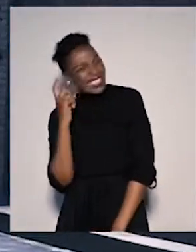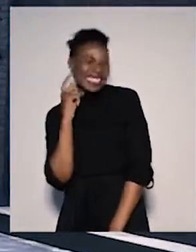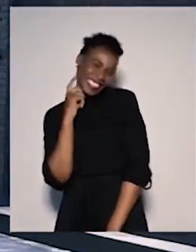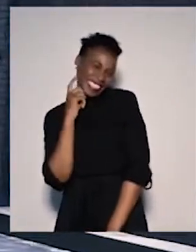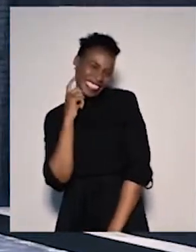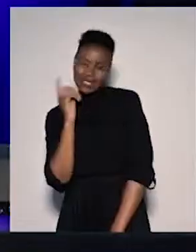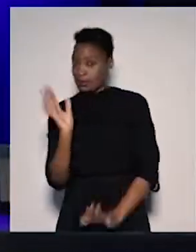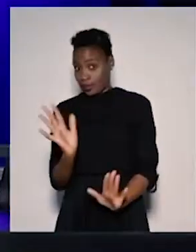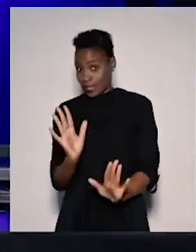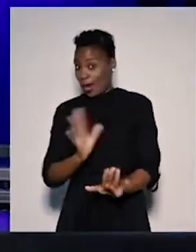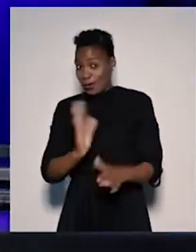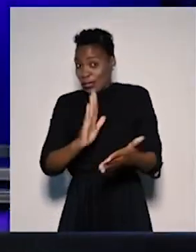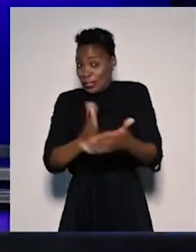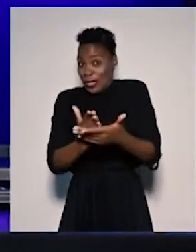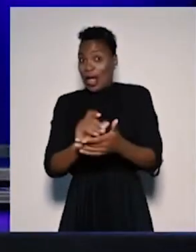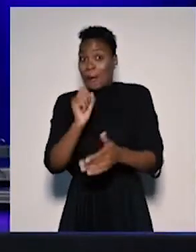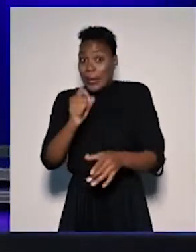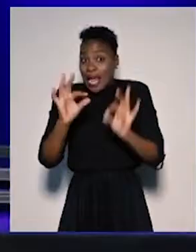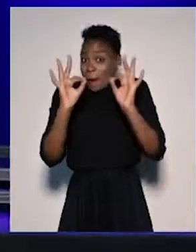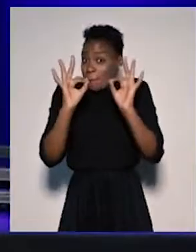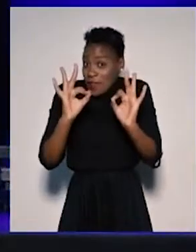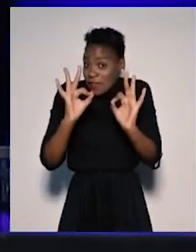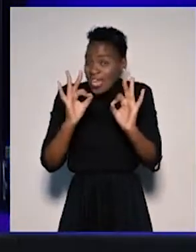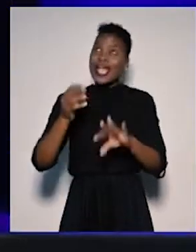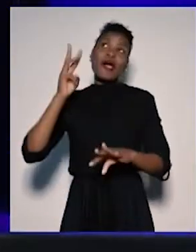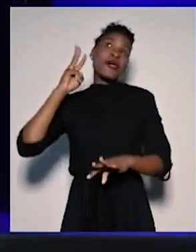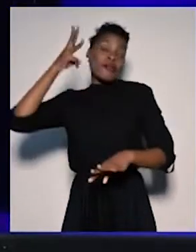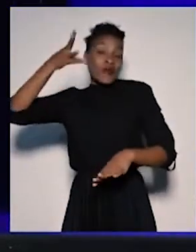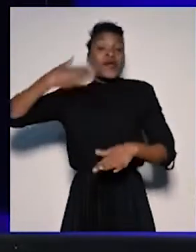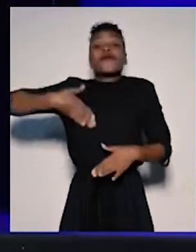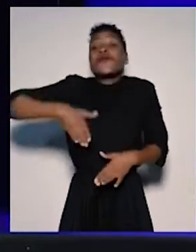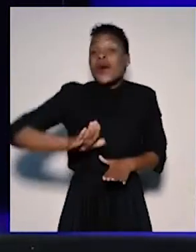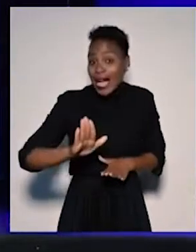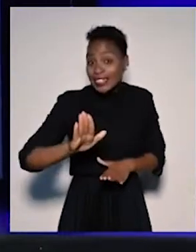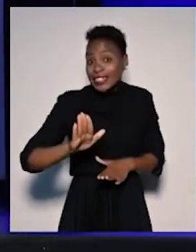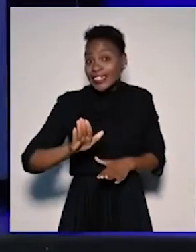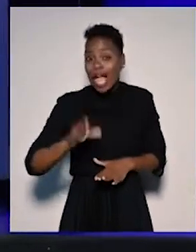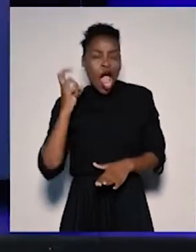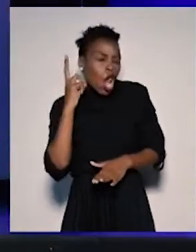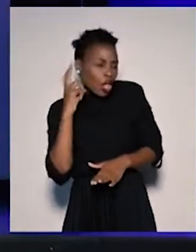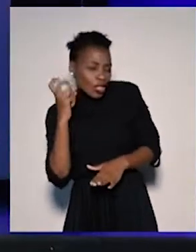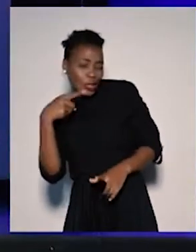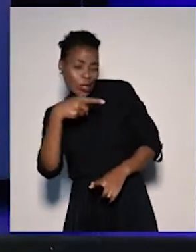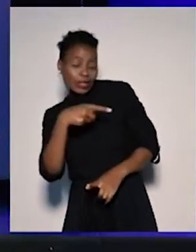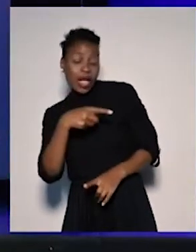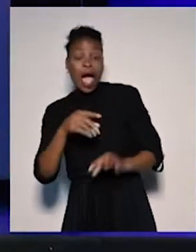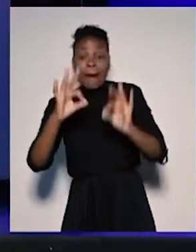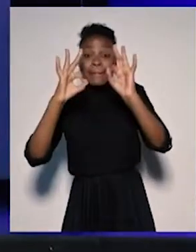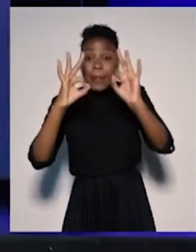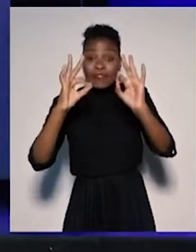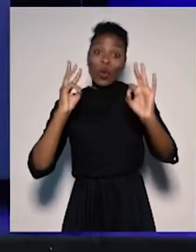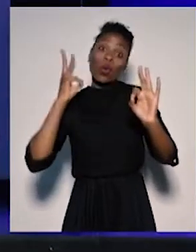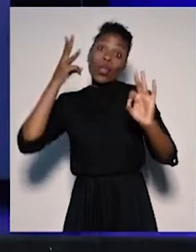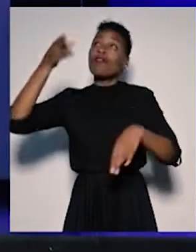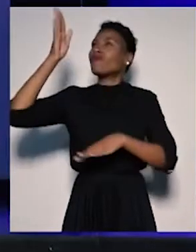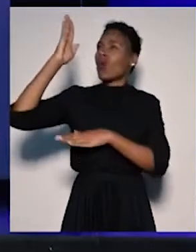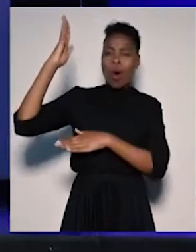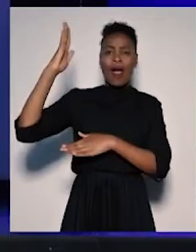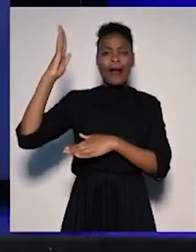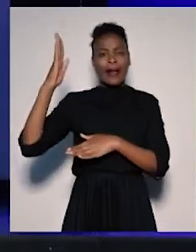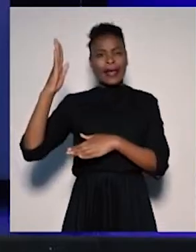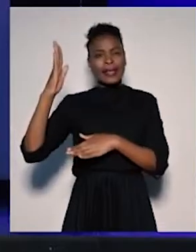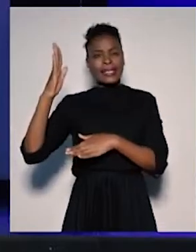And we want to be in the perfect will of God. Listen to this. The perfect will of God is